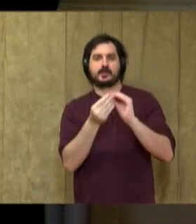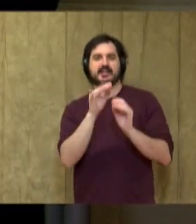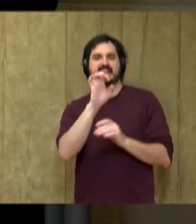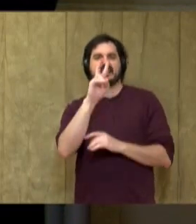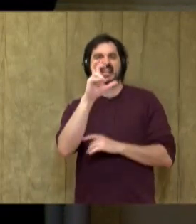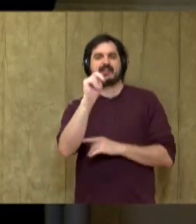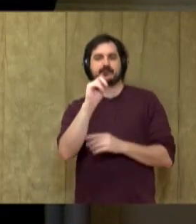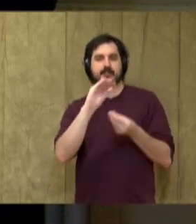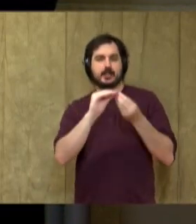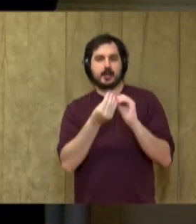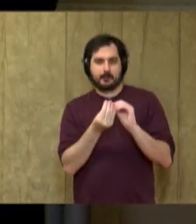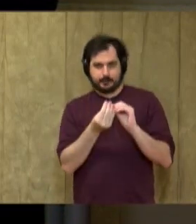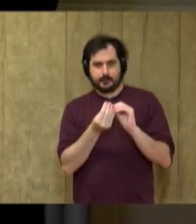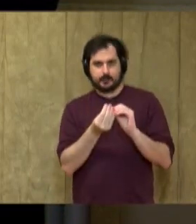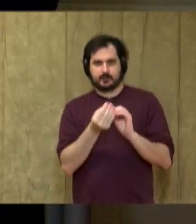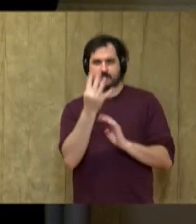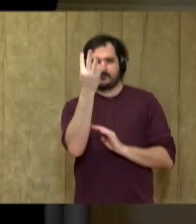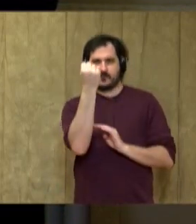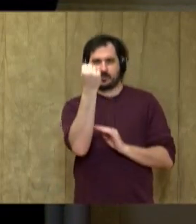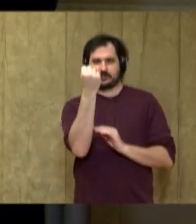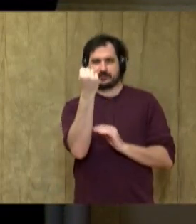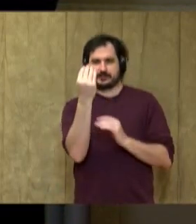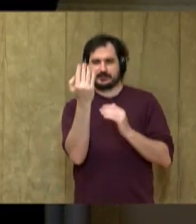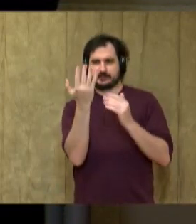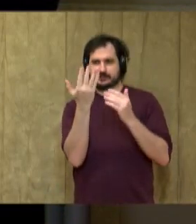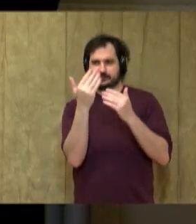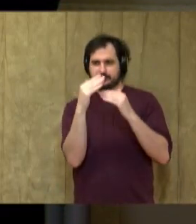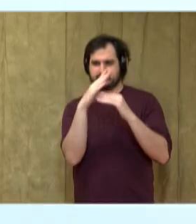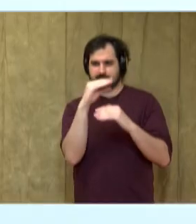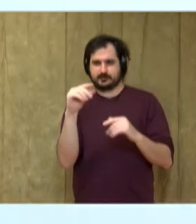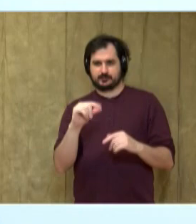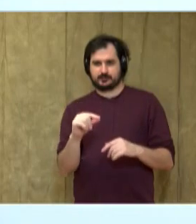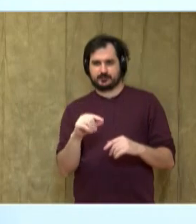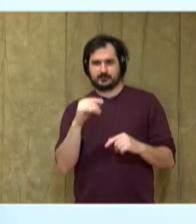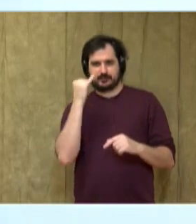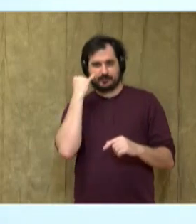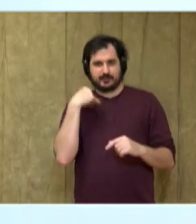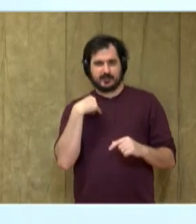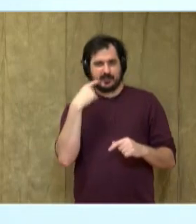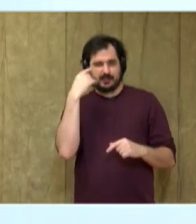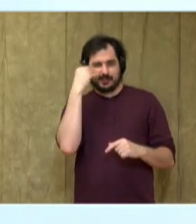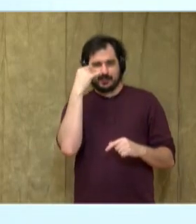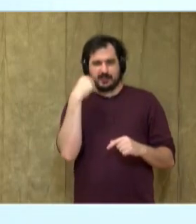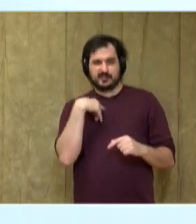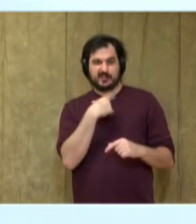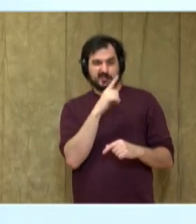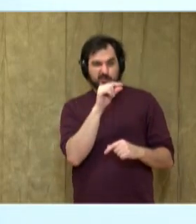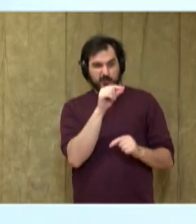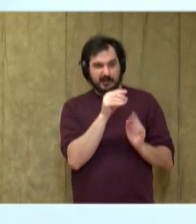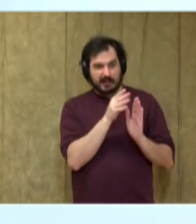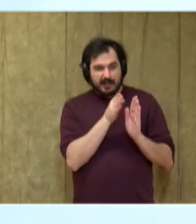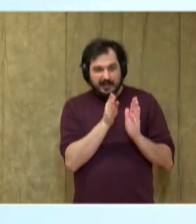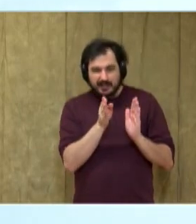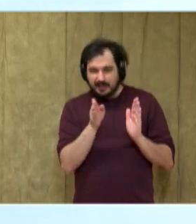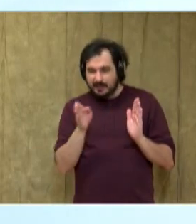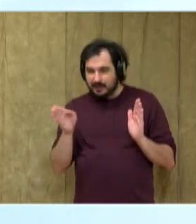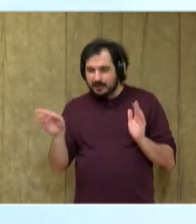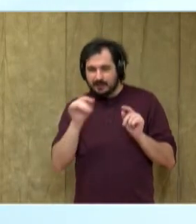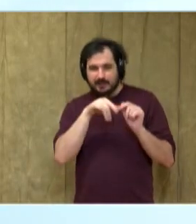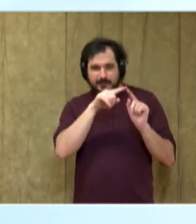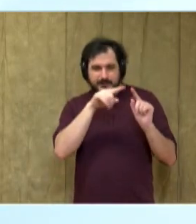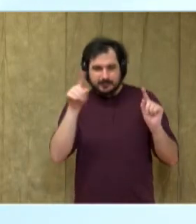that in half, if I tried to make that fraction bar in my mind more simple, instead of having 20 sections, could it maybe have